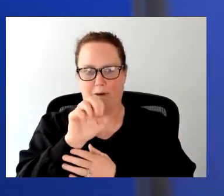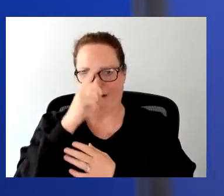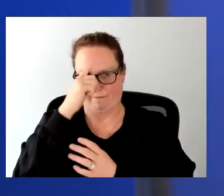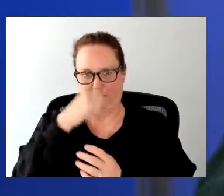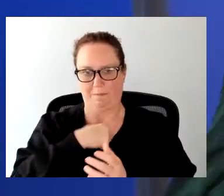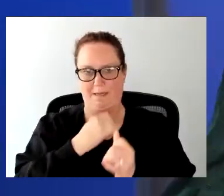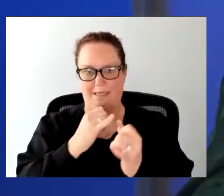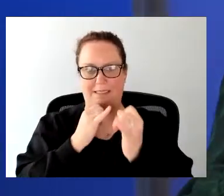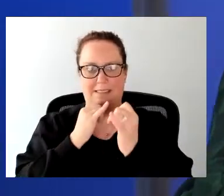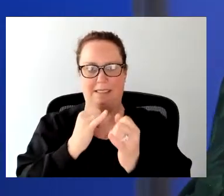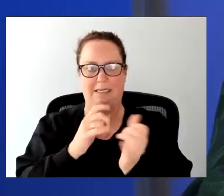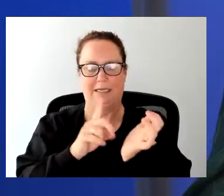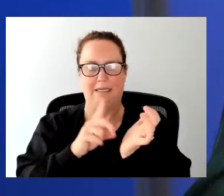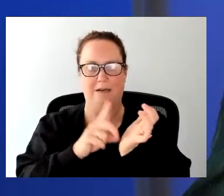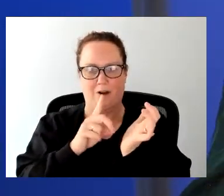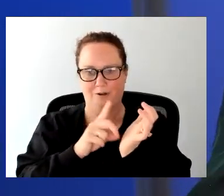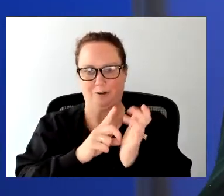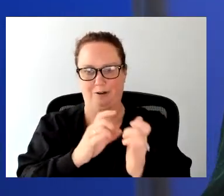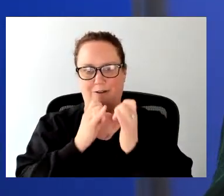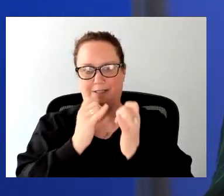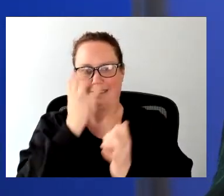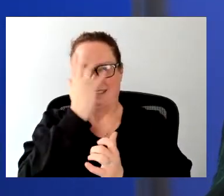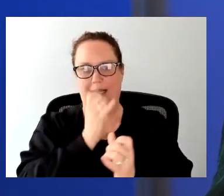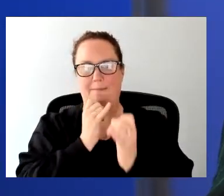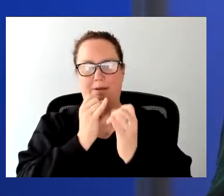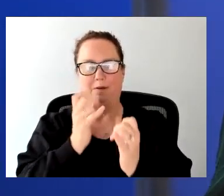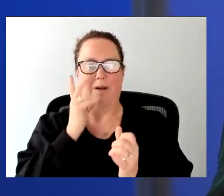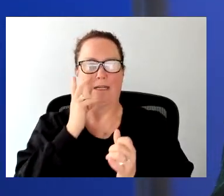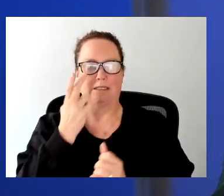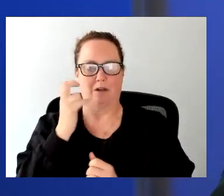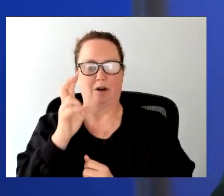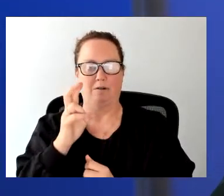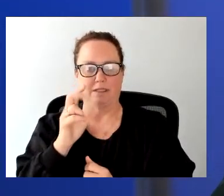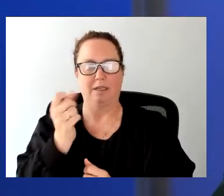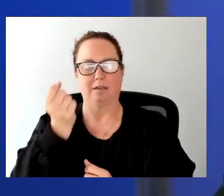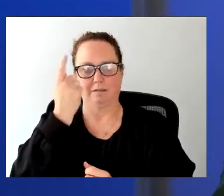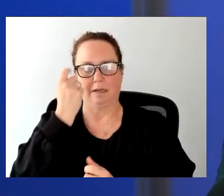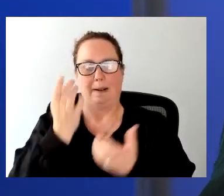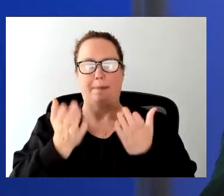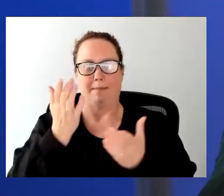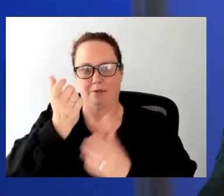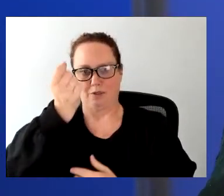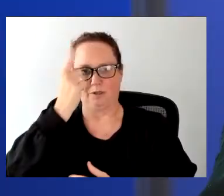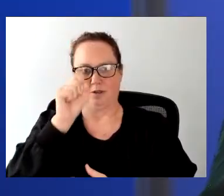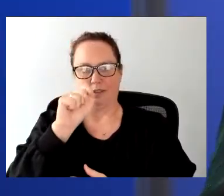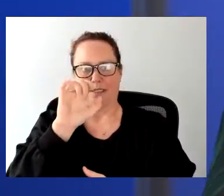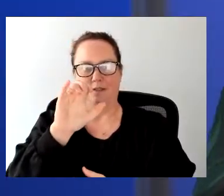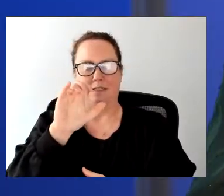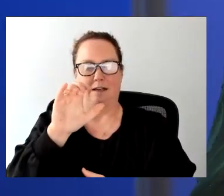So Dr. Shune, when I saw her, I was like, okay, maybe she understands sickle cell.